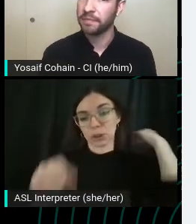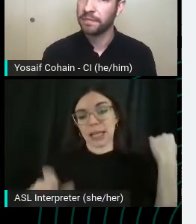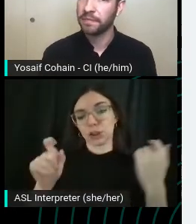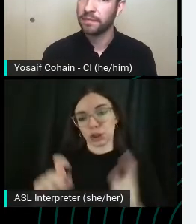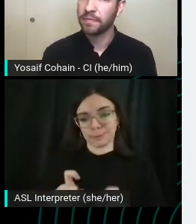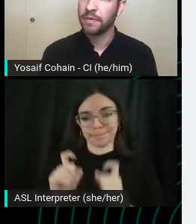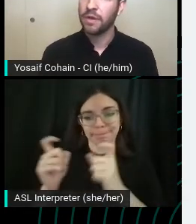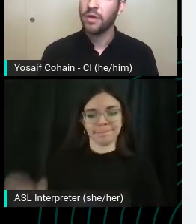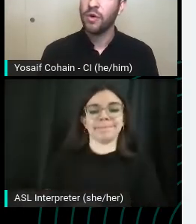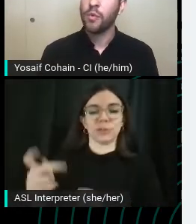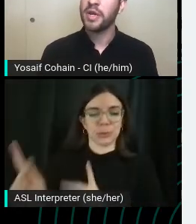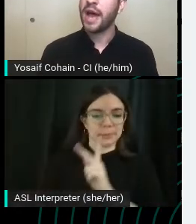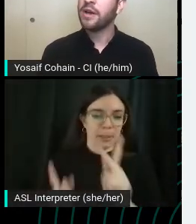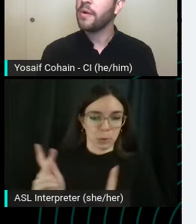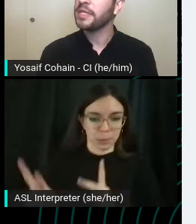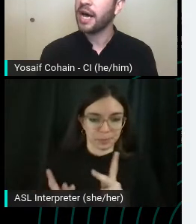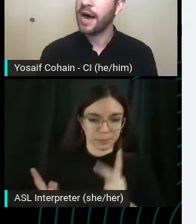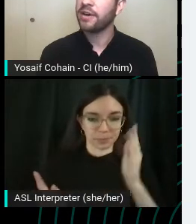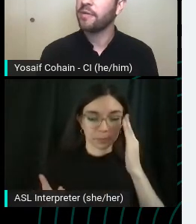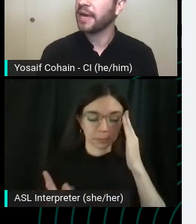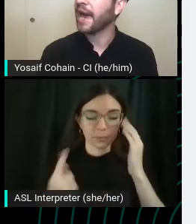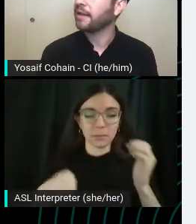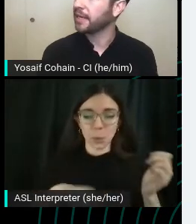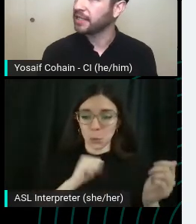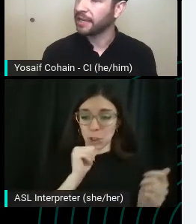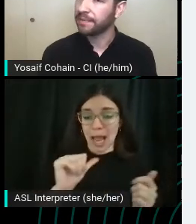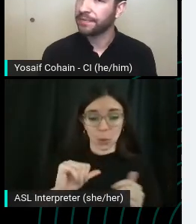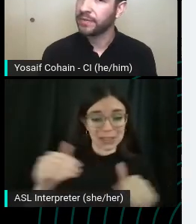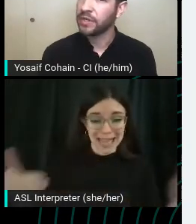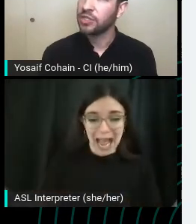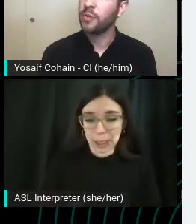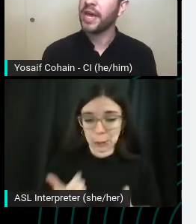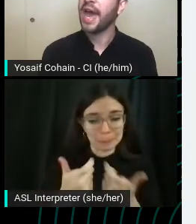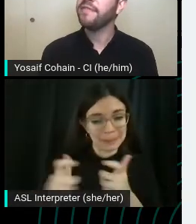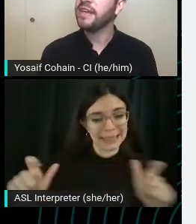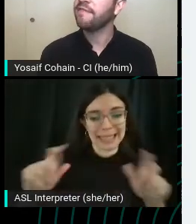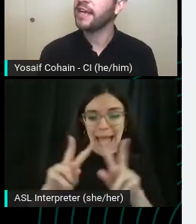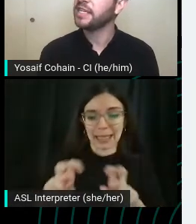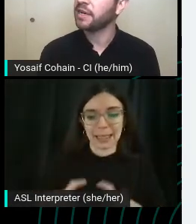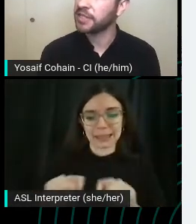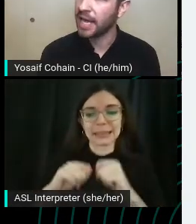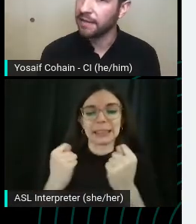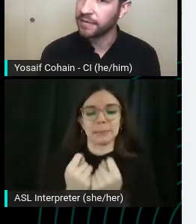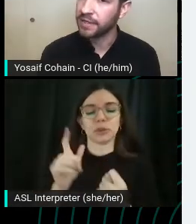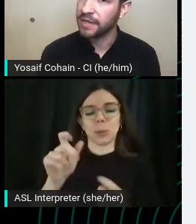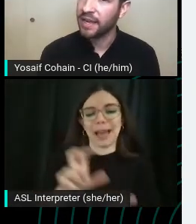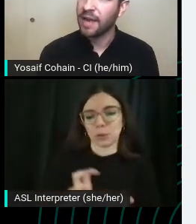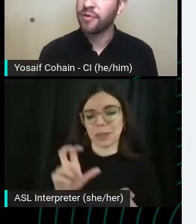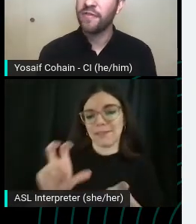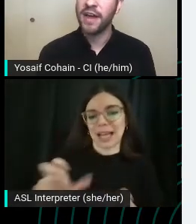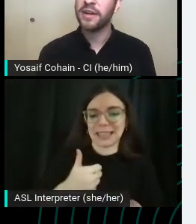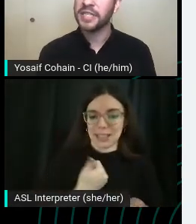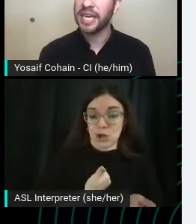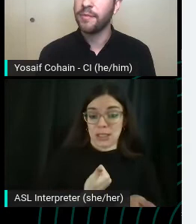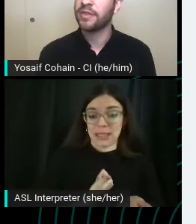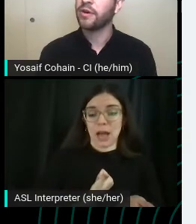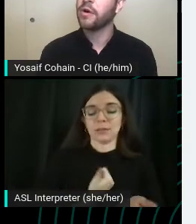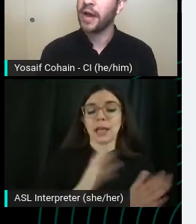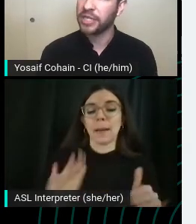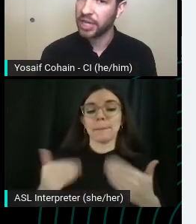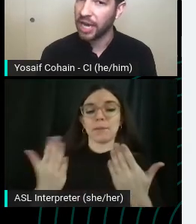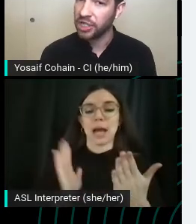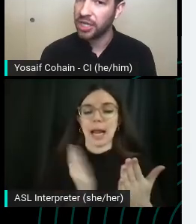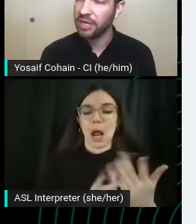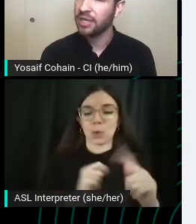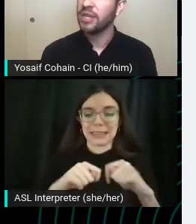people. We're not going to hire a big analytics team, so we have to invest in ourselves and provide our team with the